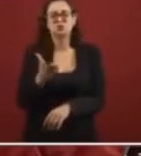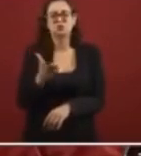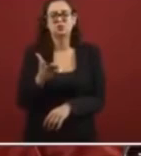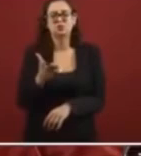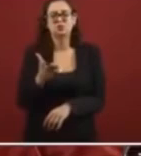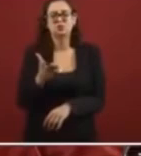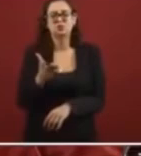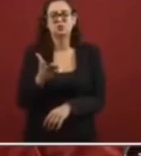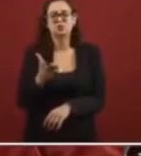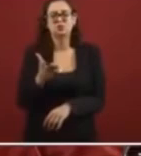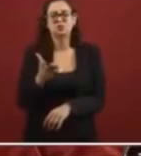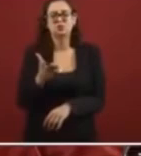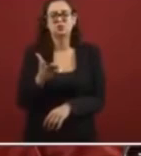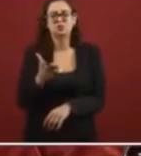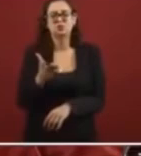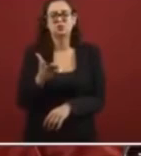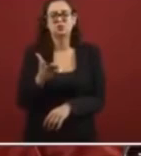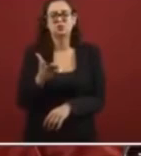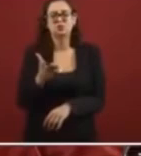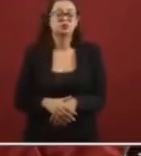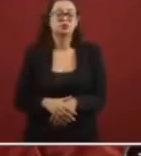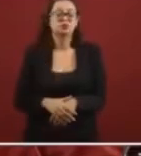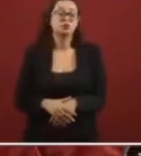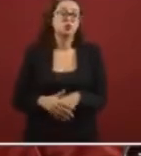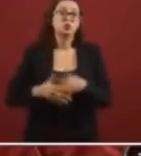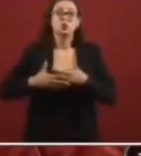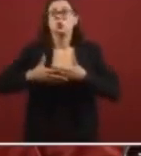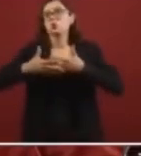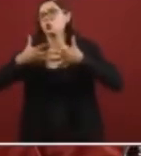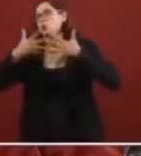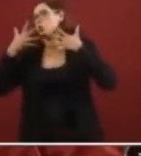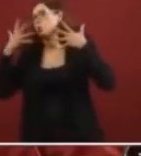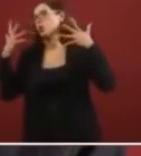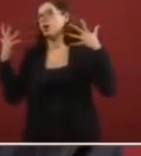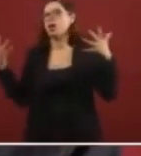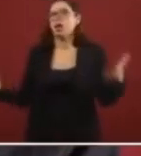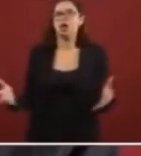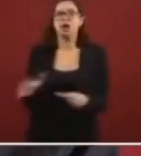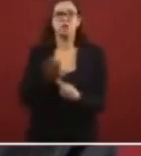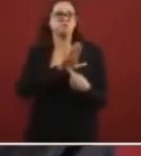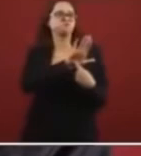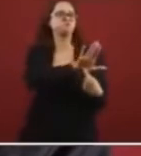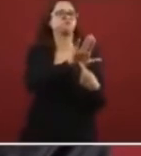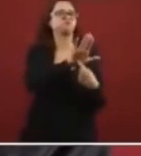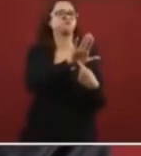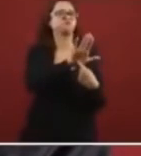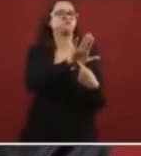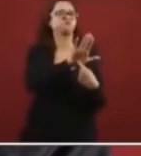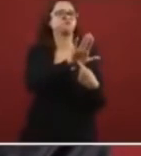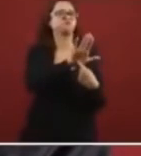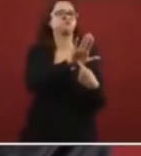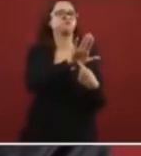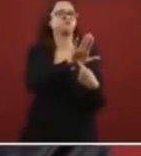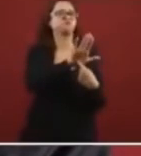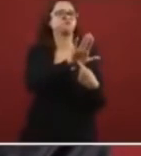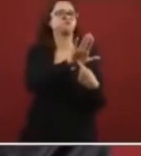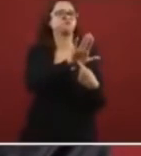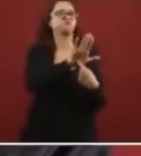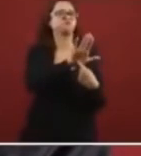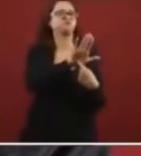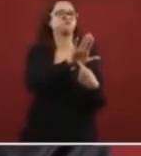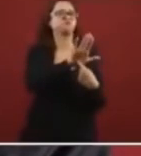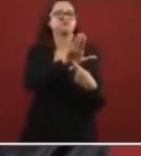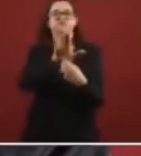espectaculares. In these spectacular acts. Para legitimarse. In order to